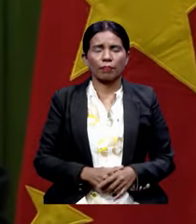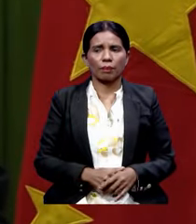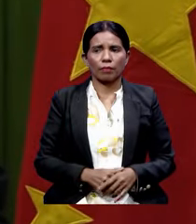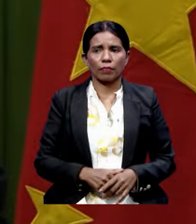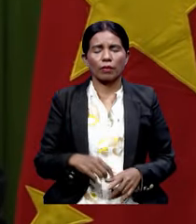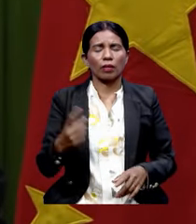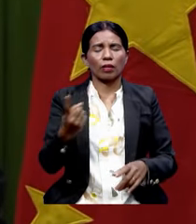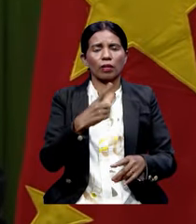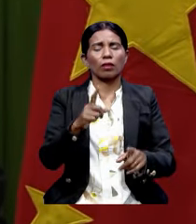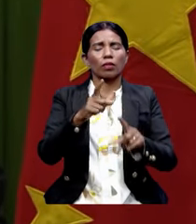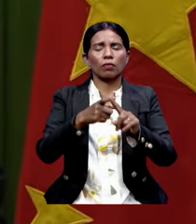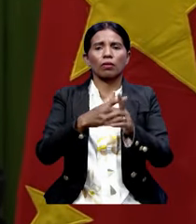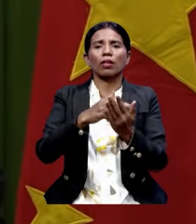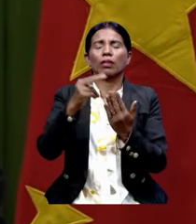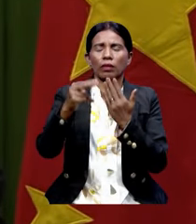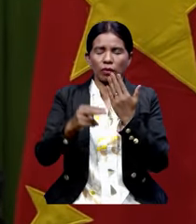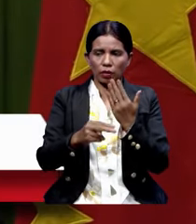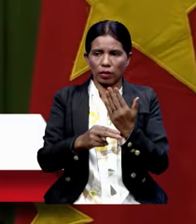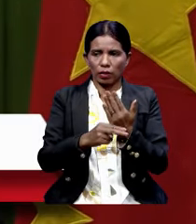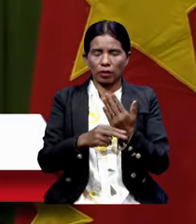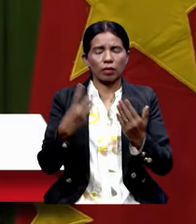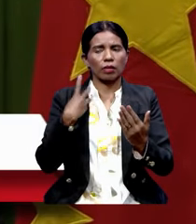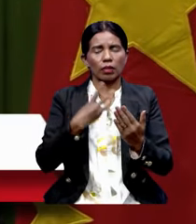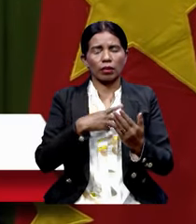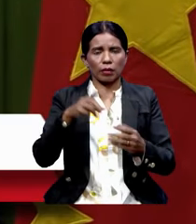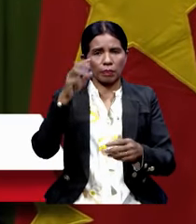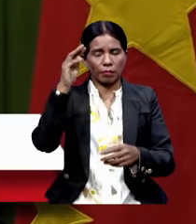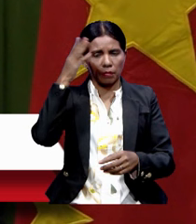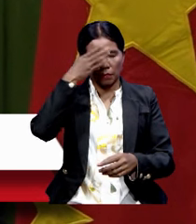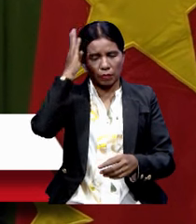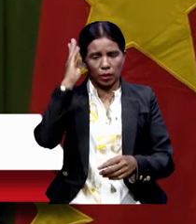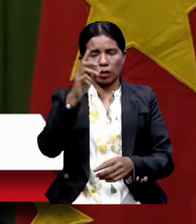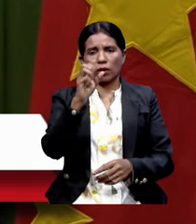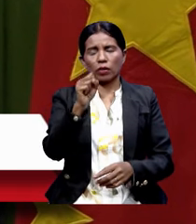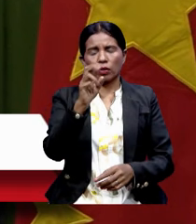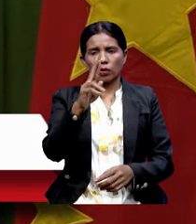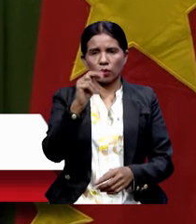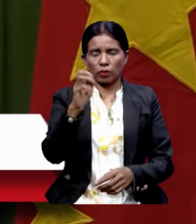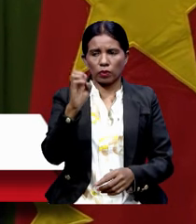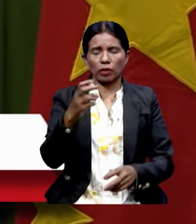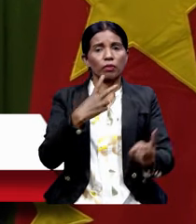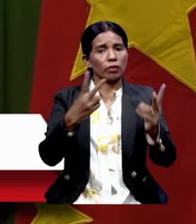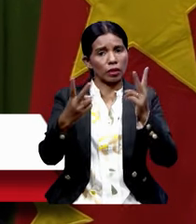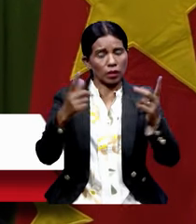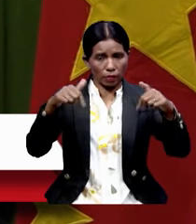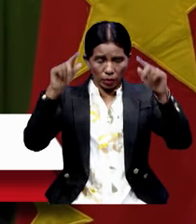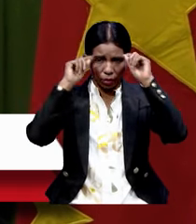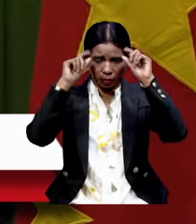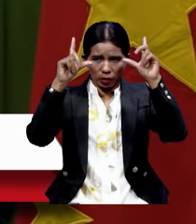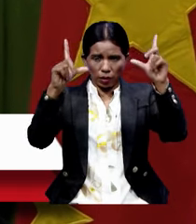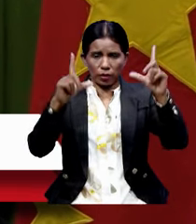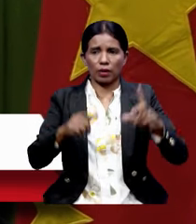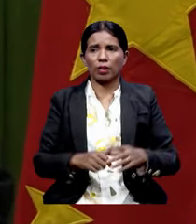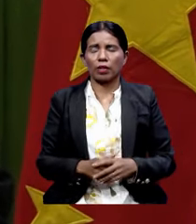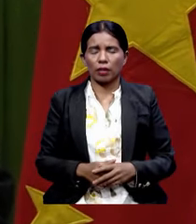last November that Mr. Xun Yin led a scoping visit to Timor-Leste